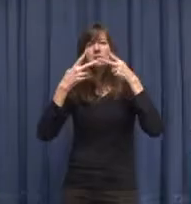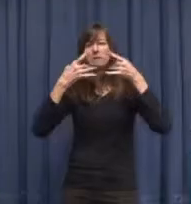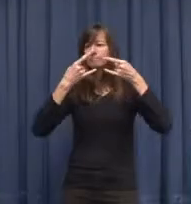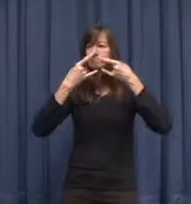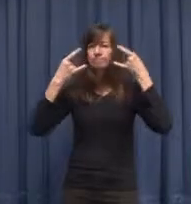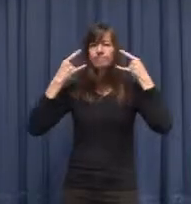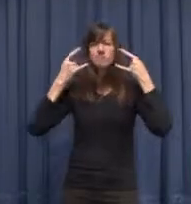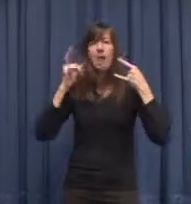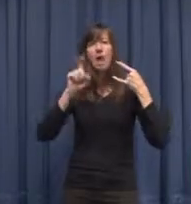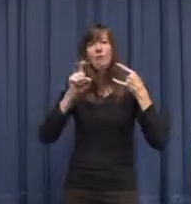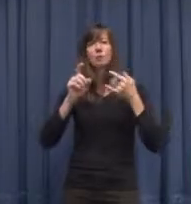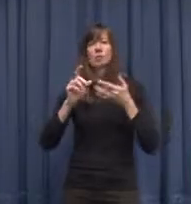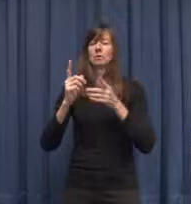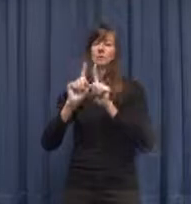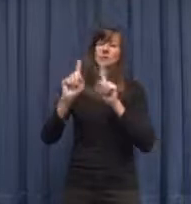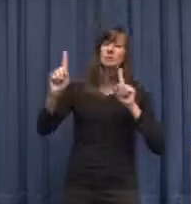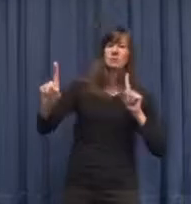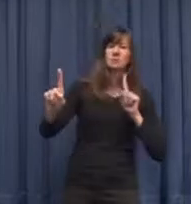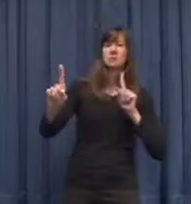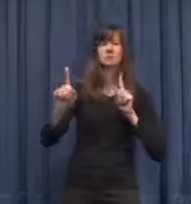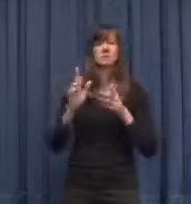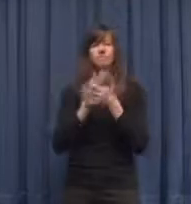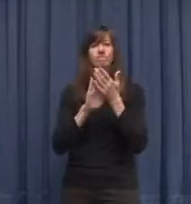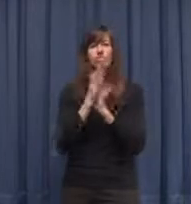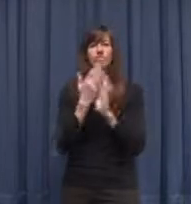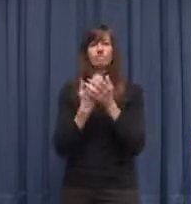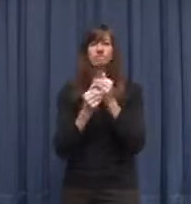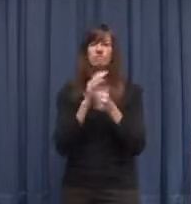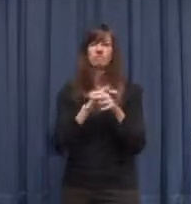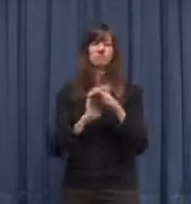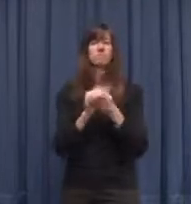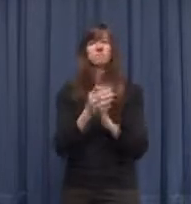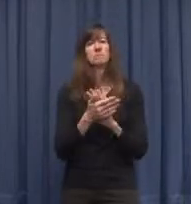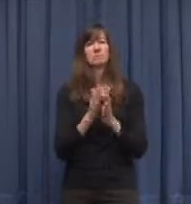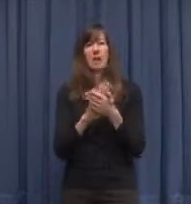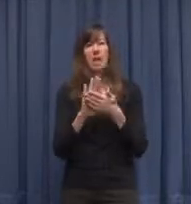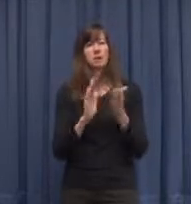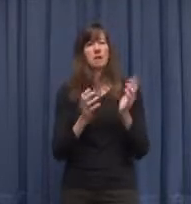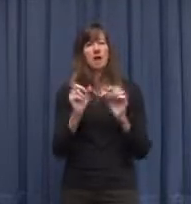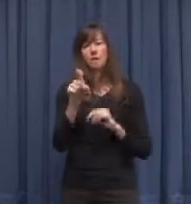Please continue to thank and appreciate and recognize all of our